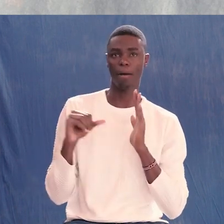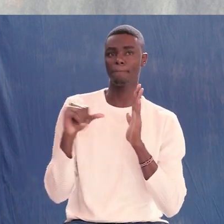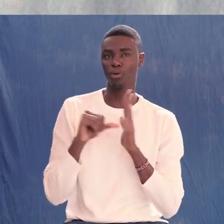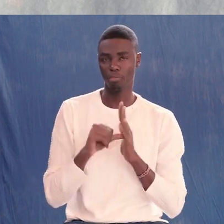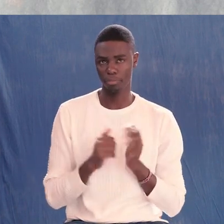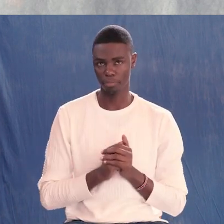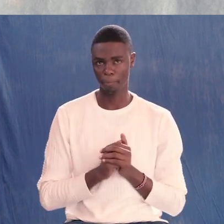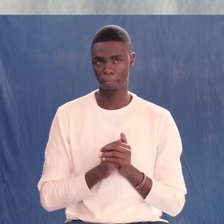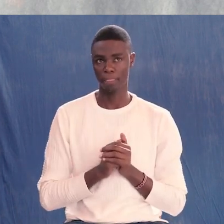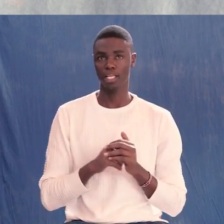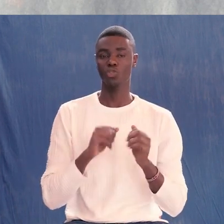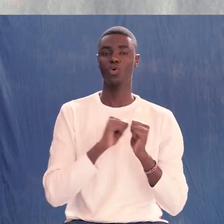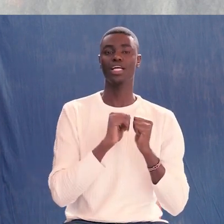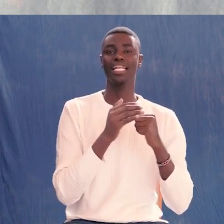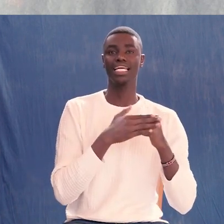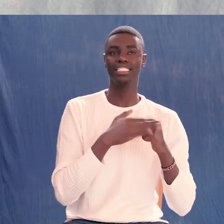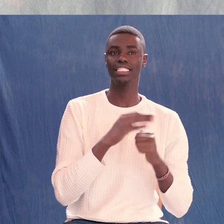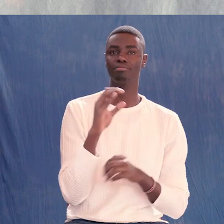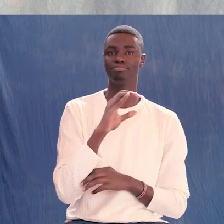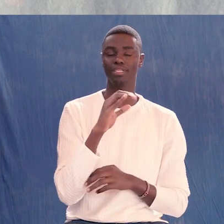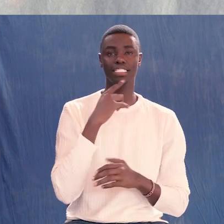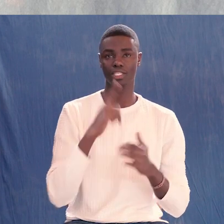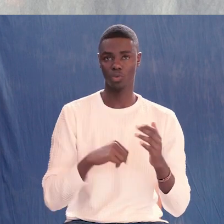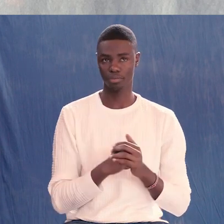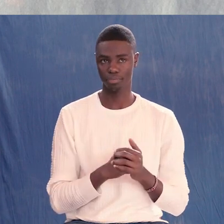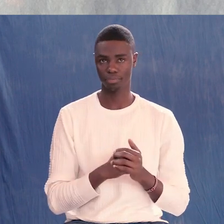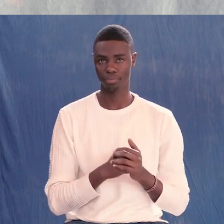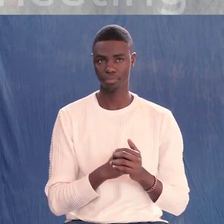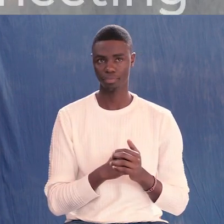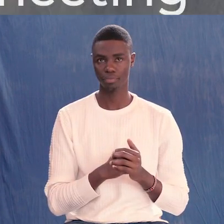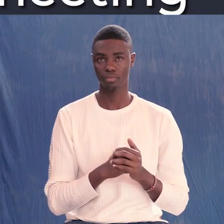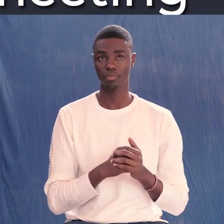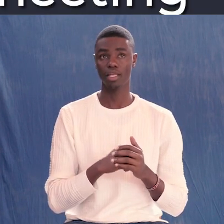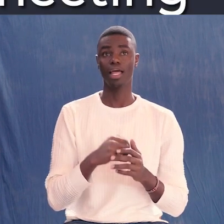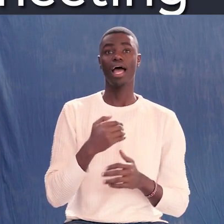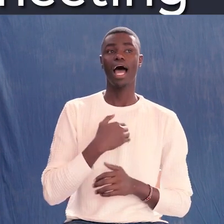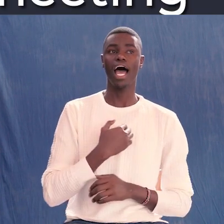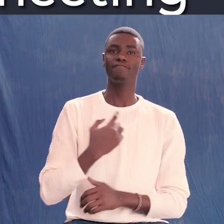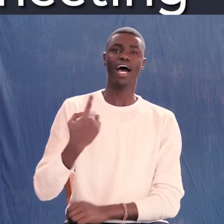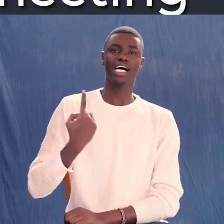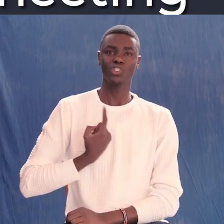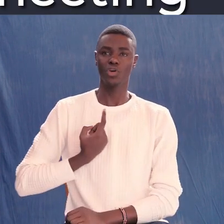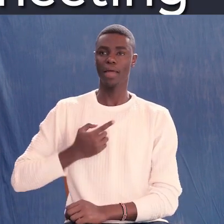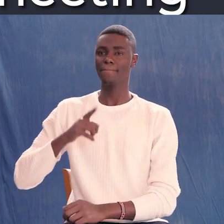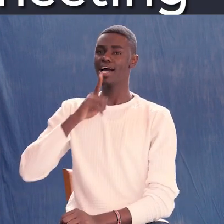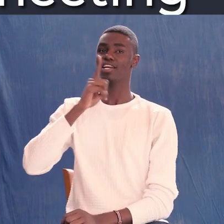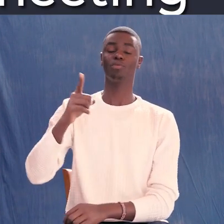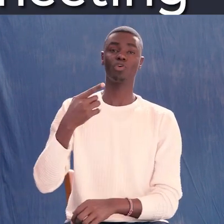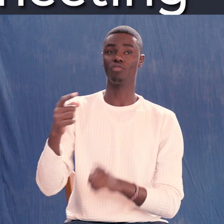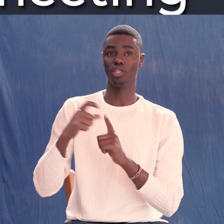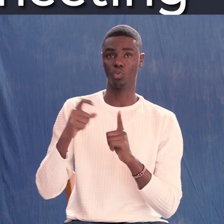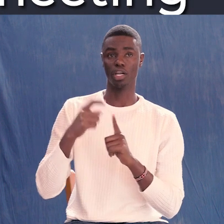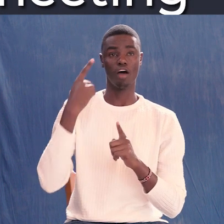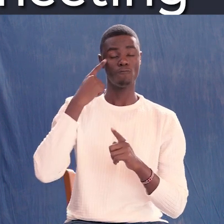Commenting on this, 19th century commentator, J.C. Rouse says this, there's a solemn rebuke in these words for all